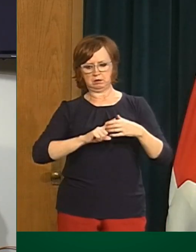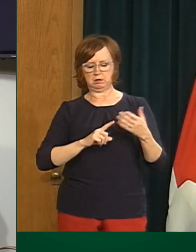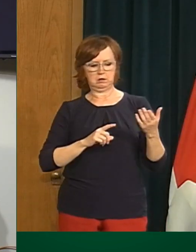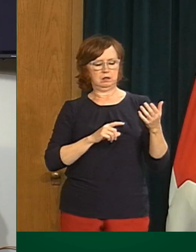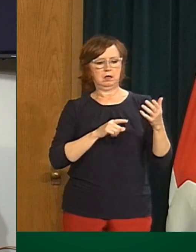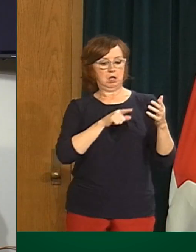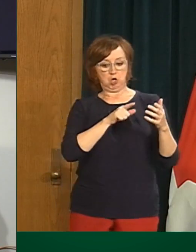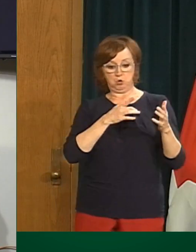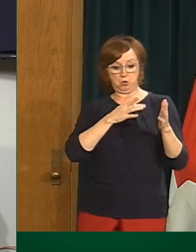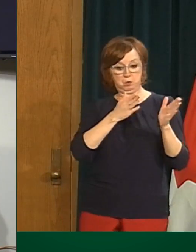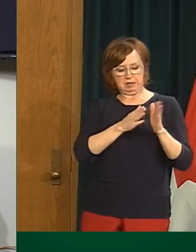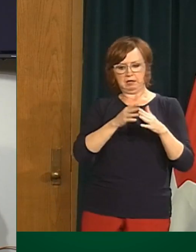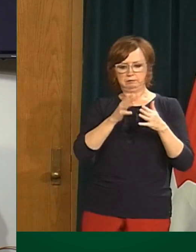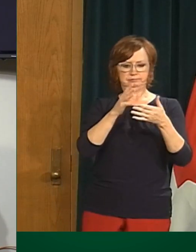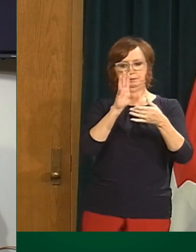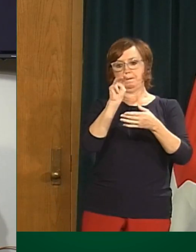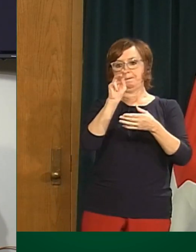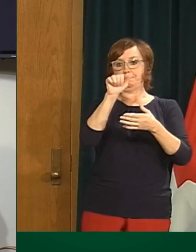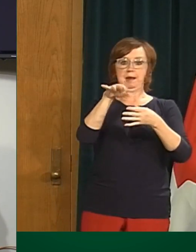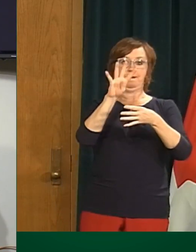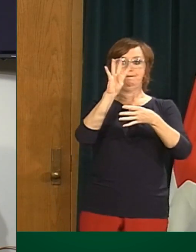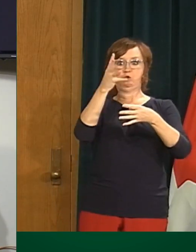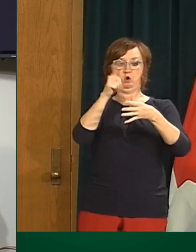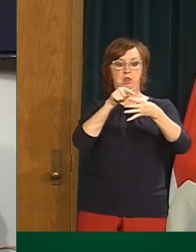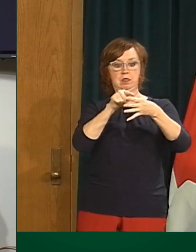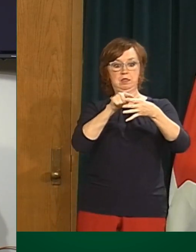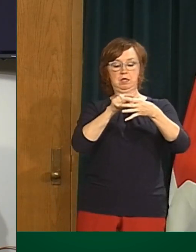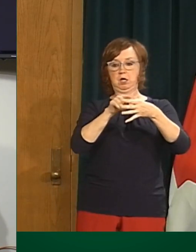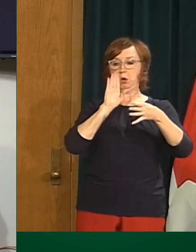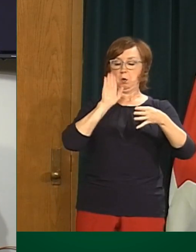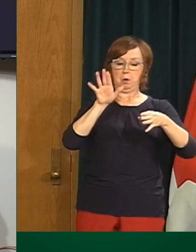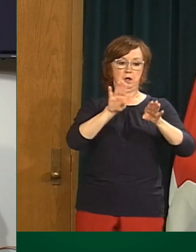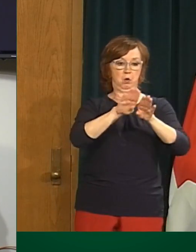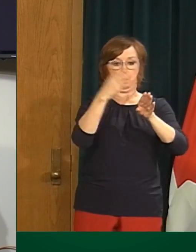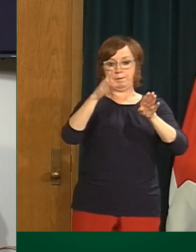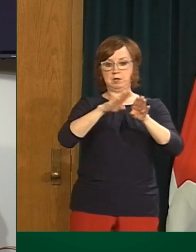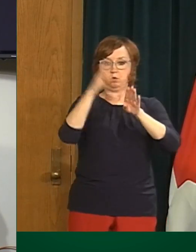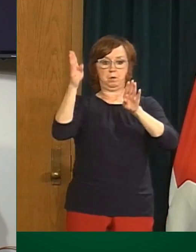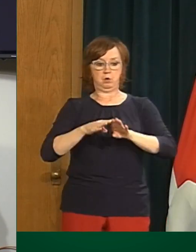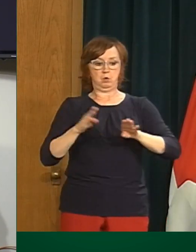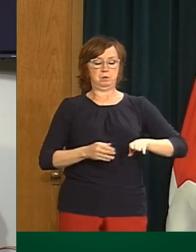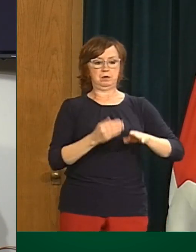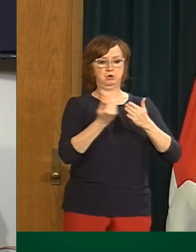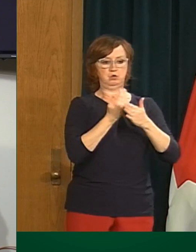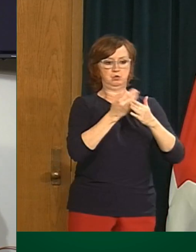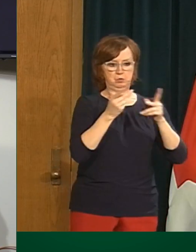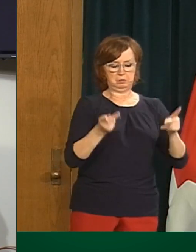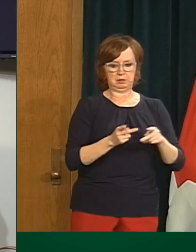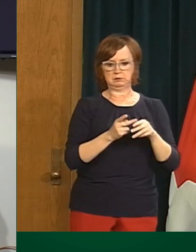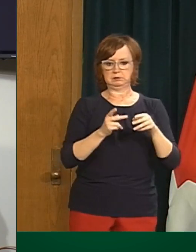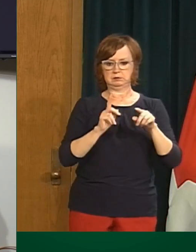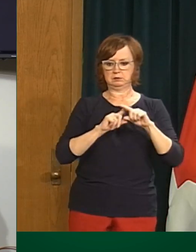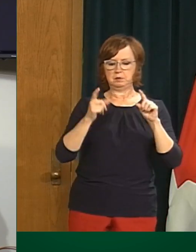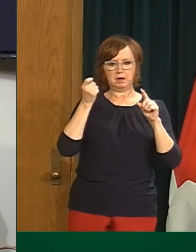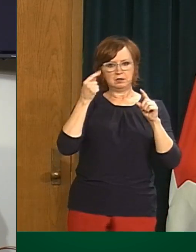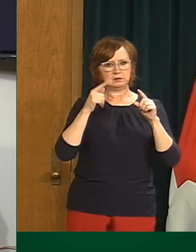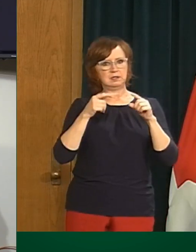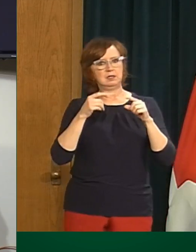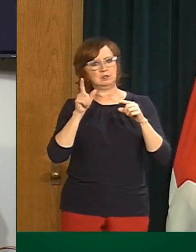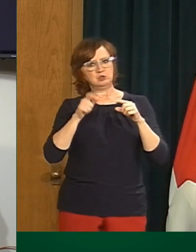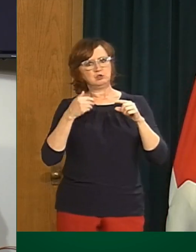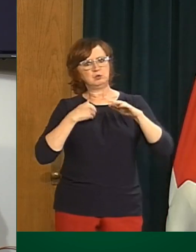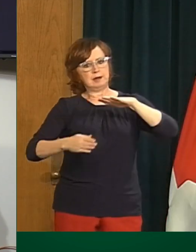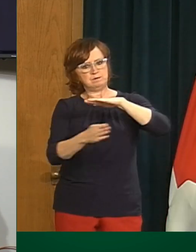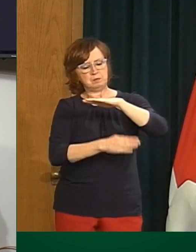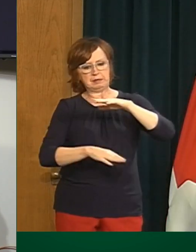4th or whatever, because we are doing this X number of tests a day, and because we are only getting so many results a